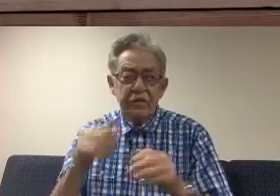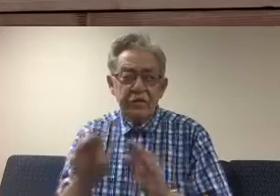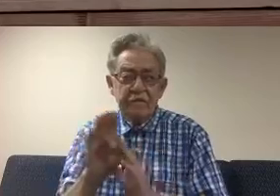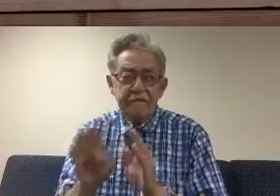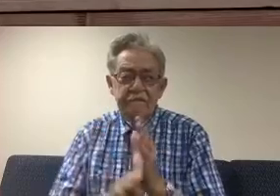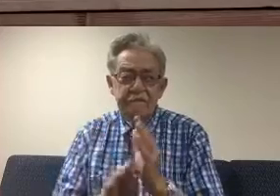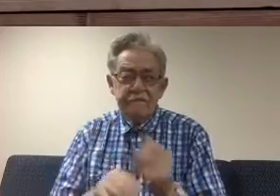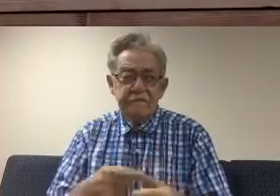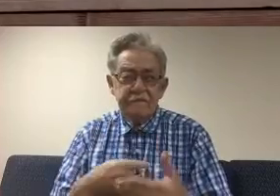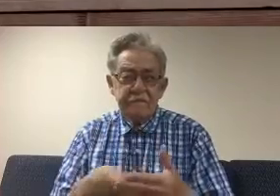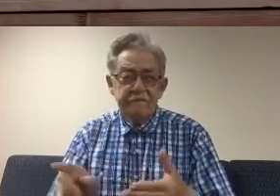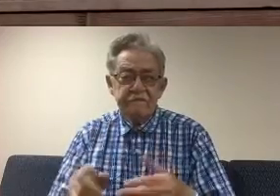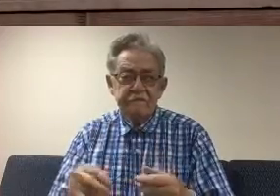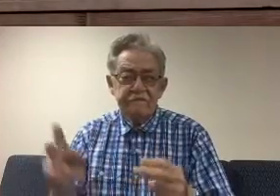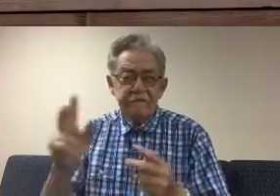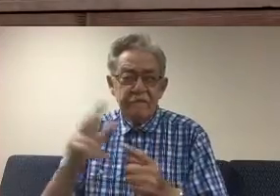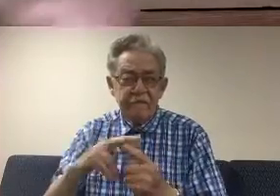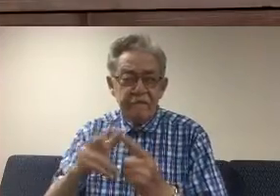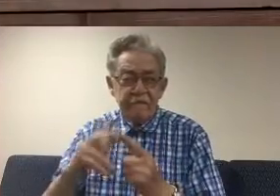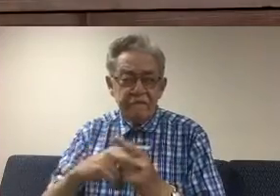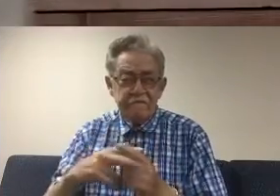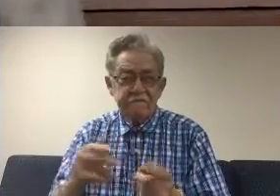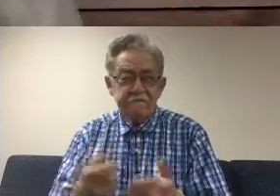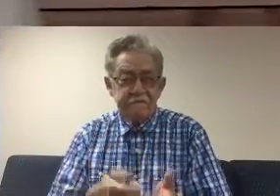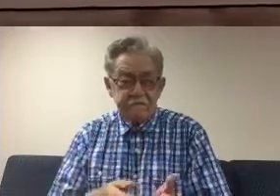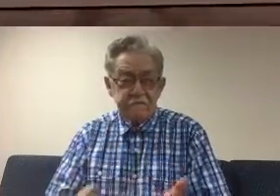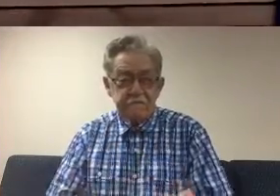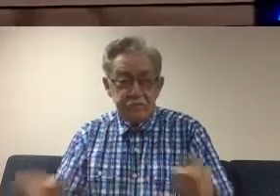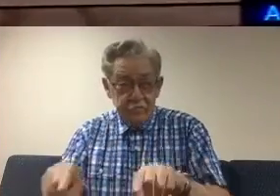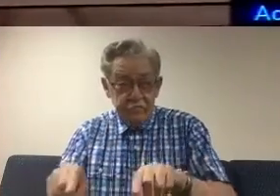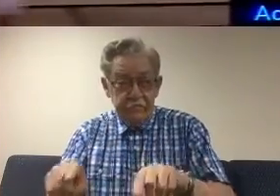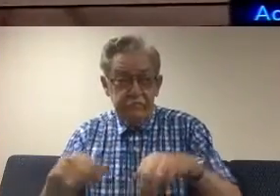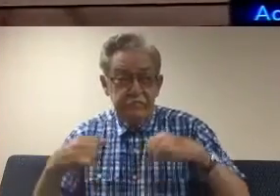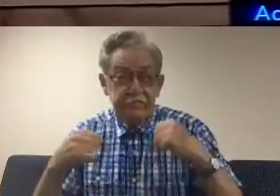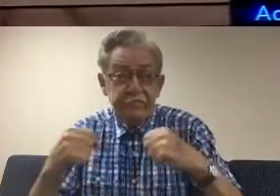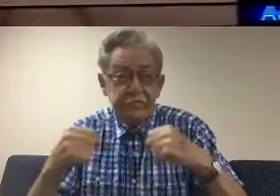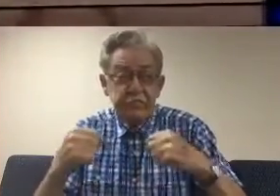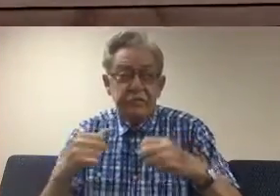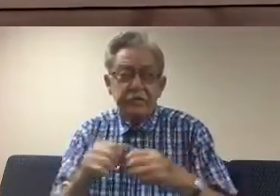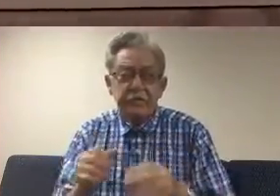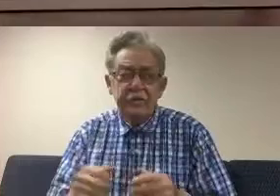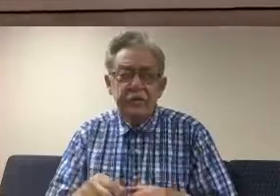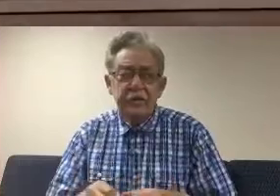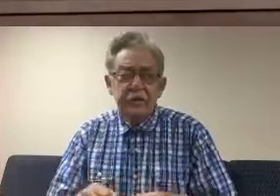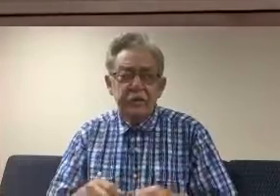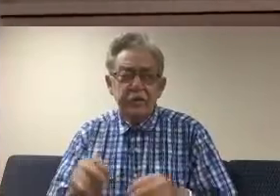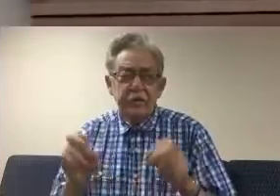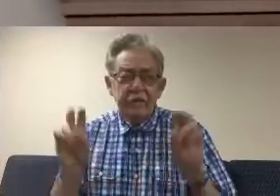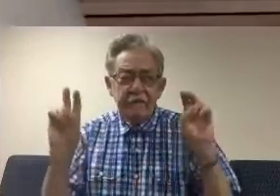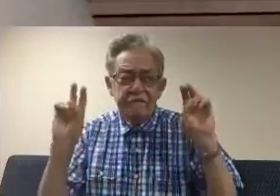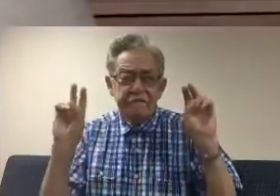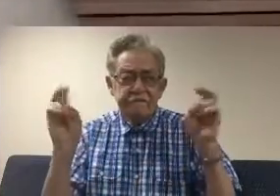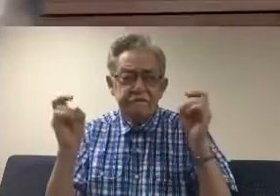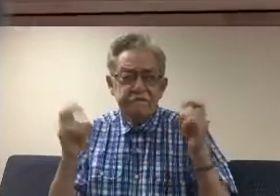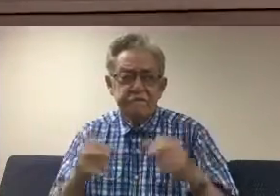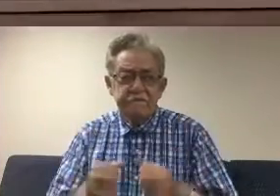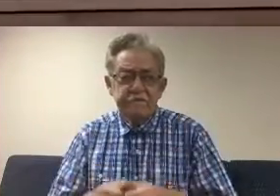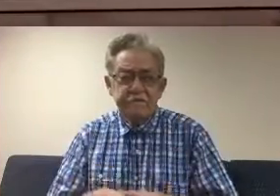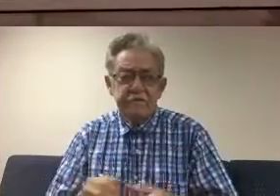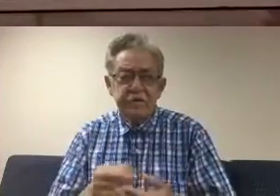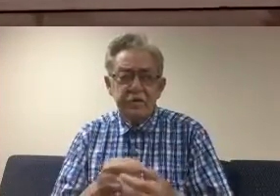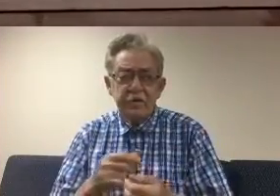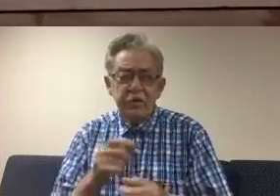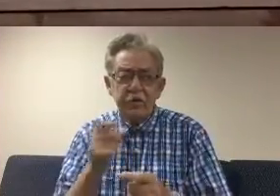to apply to the situation. So this is huge. Not only did they quote Scripture, but they quoted the right